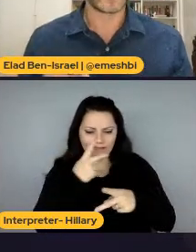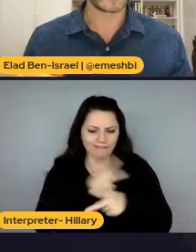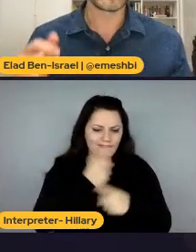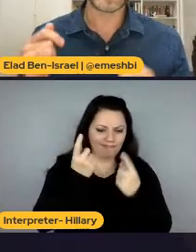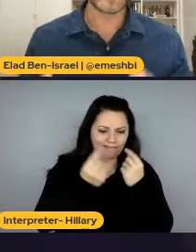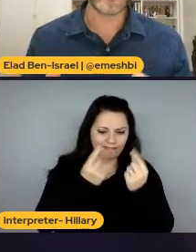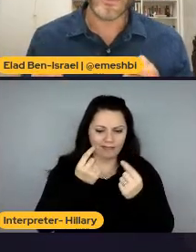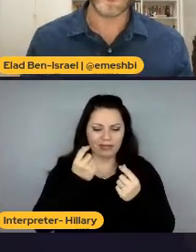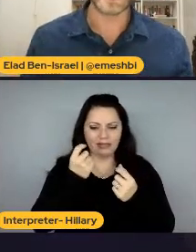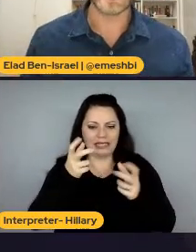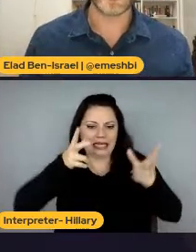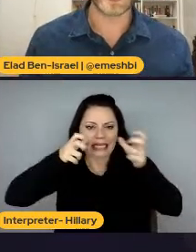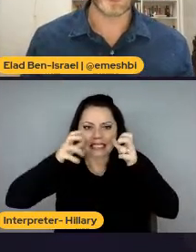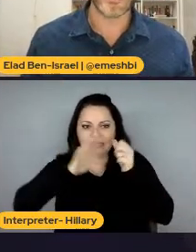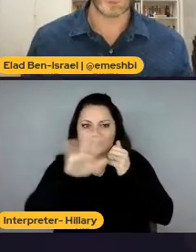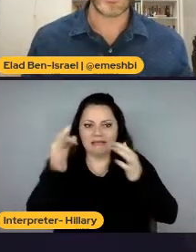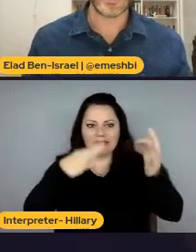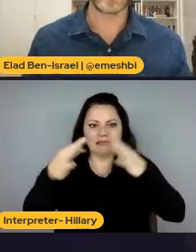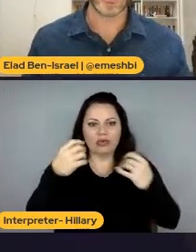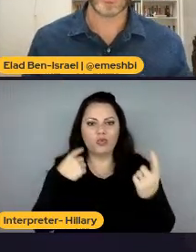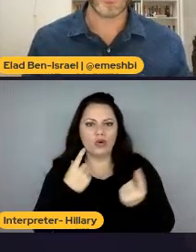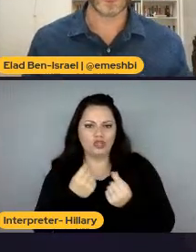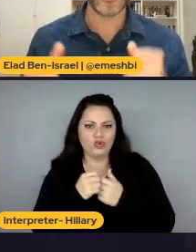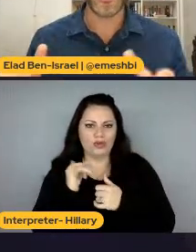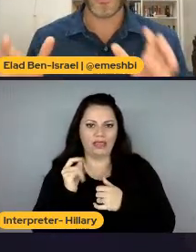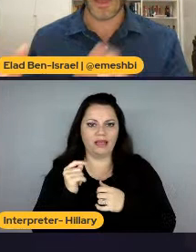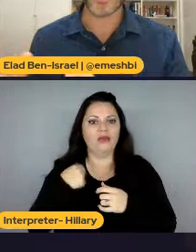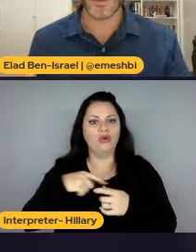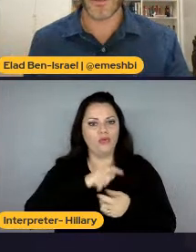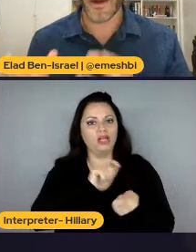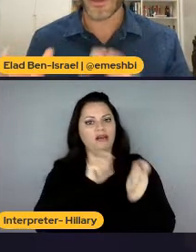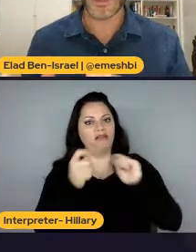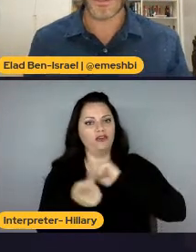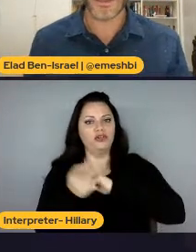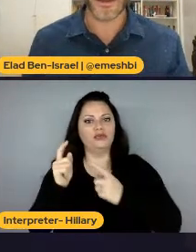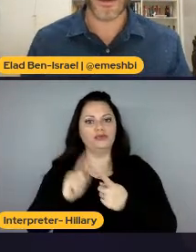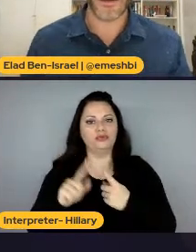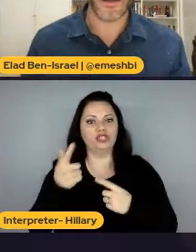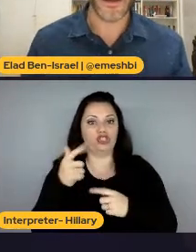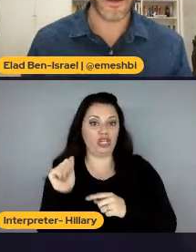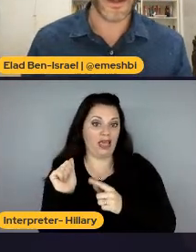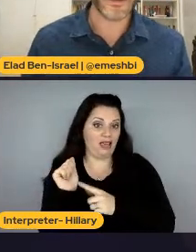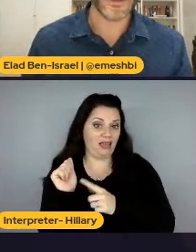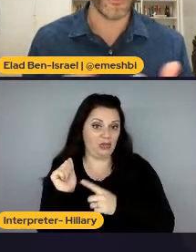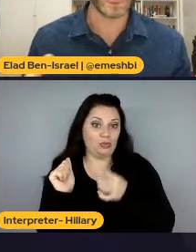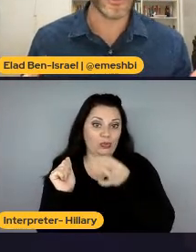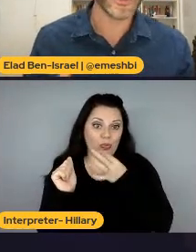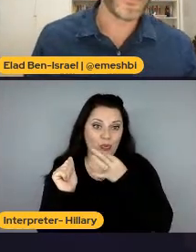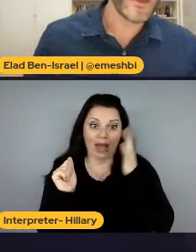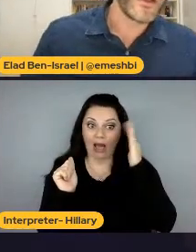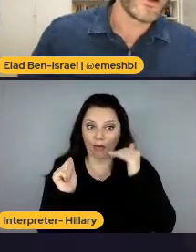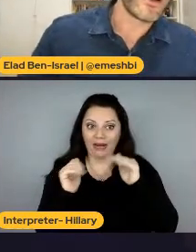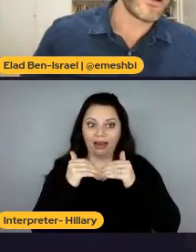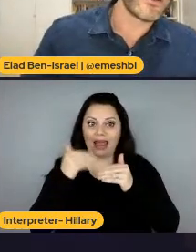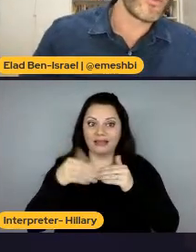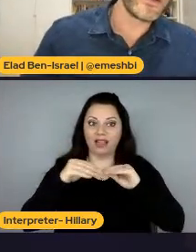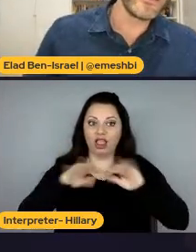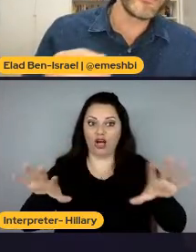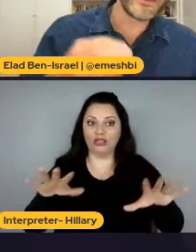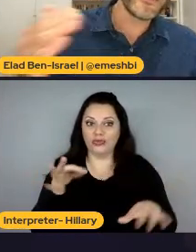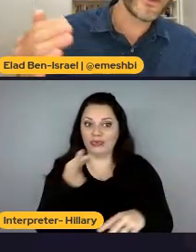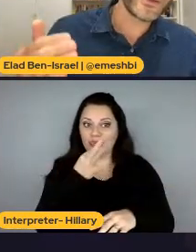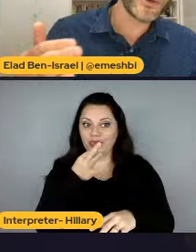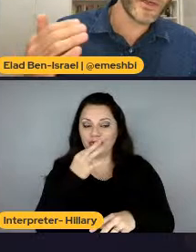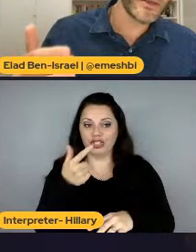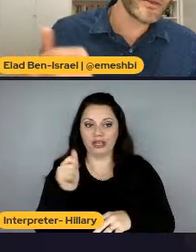it. We're converging towards the GA, so I hope that that's going to be our next launch. One